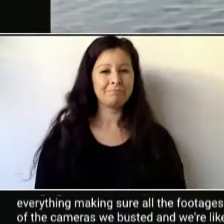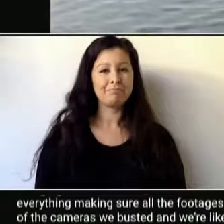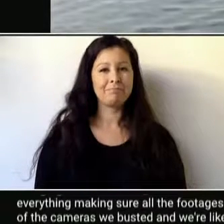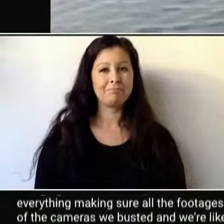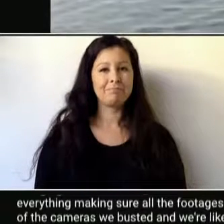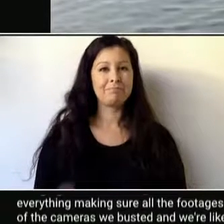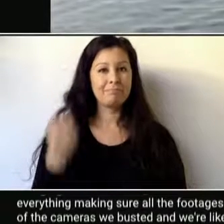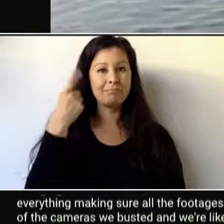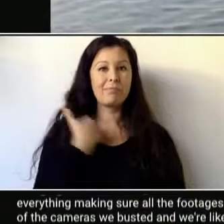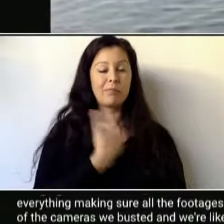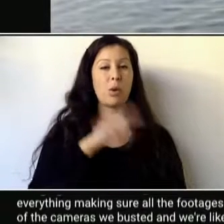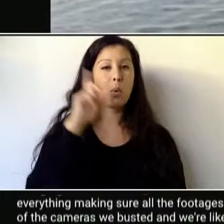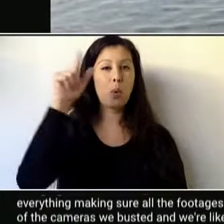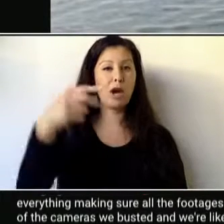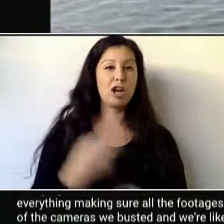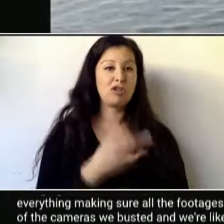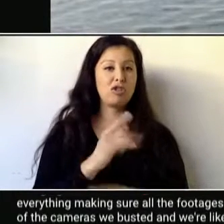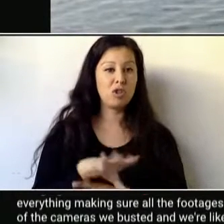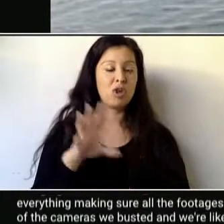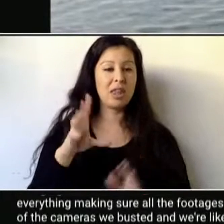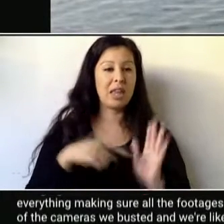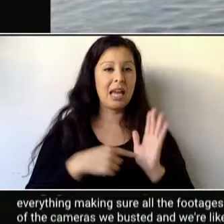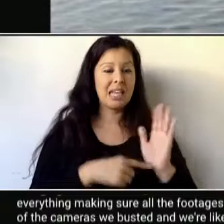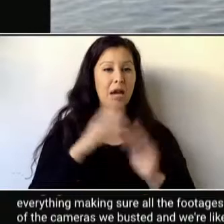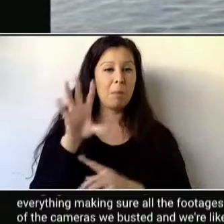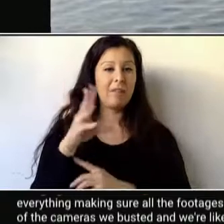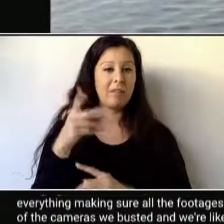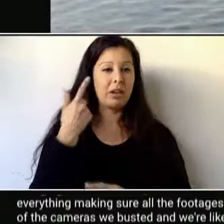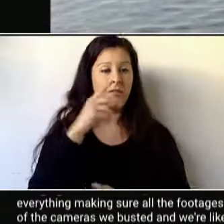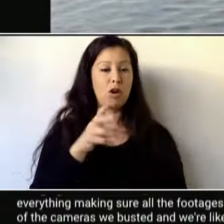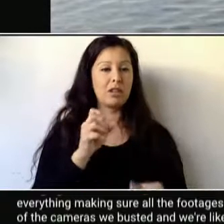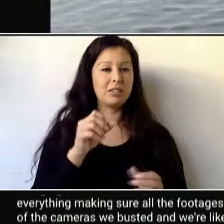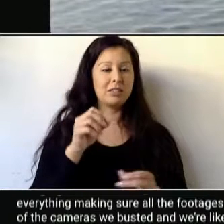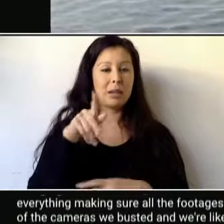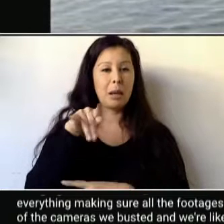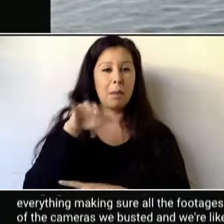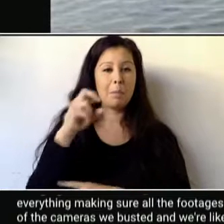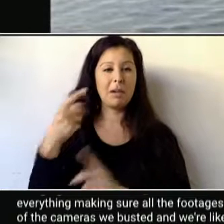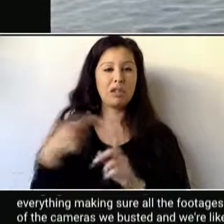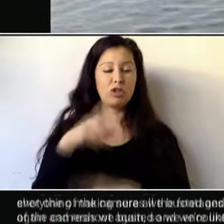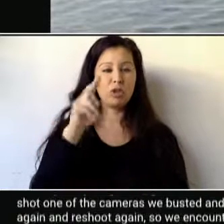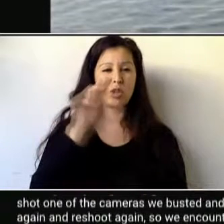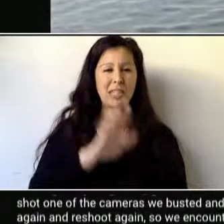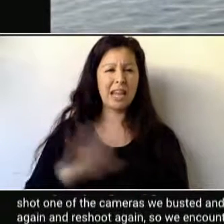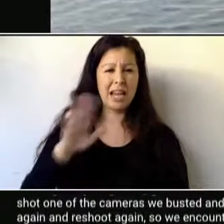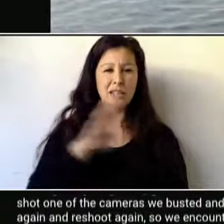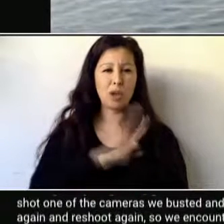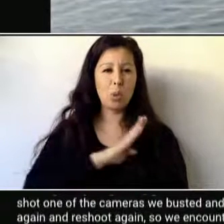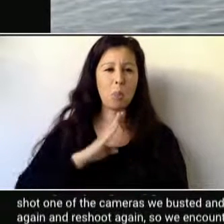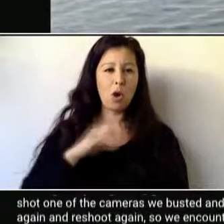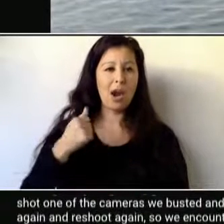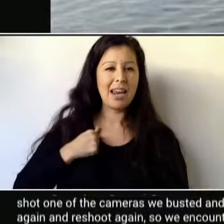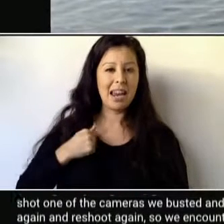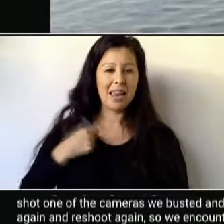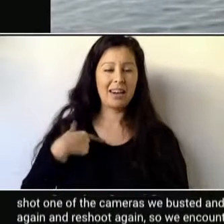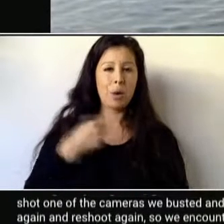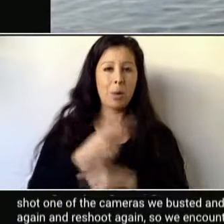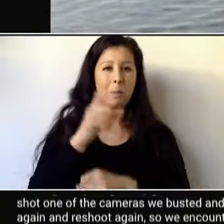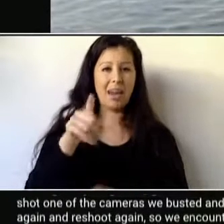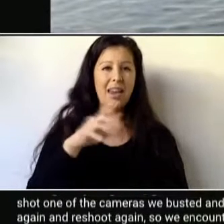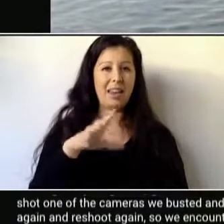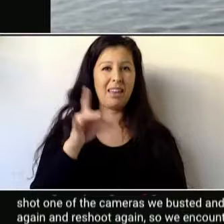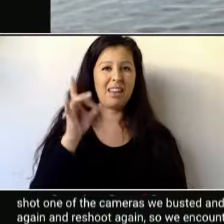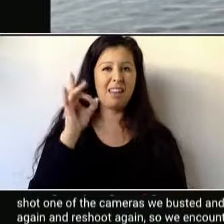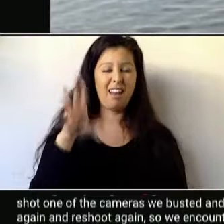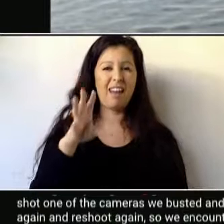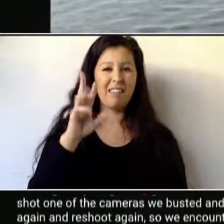Which we eventually used the demo film to pitch the National Film Board of Canada. So we're like, okay, here's a demo film. We made this with this crappy VR rig